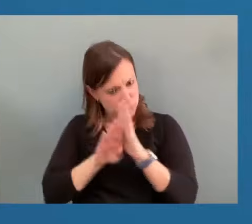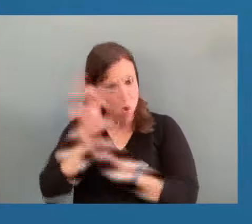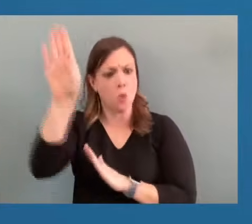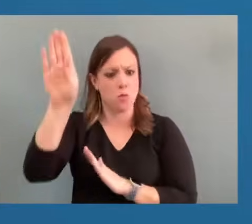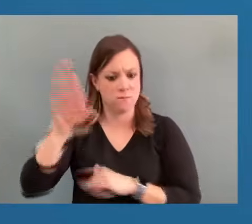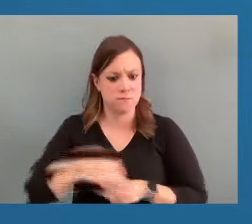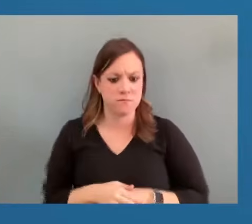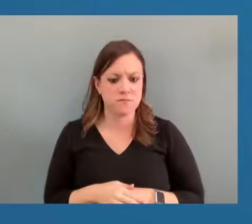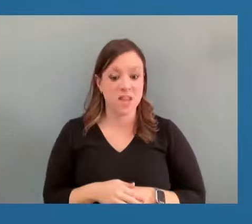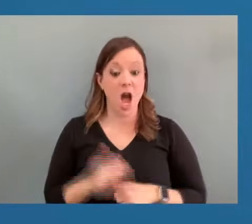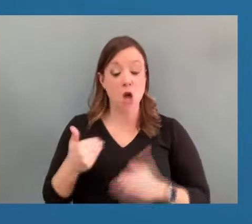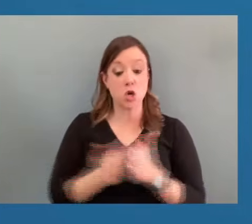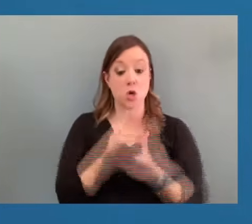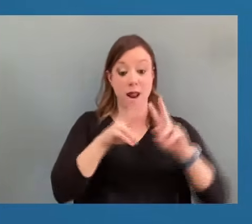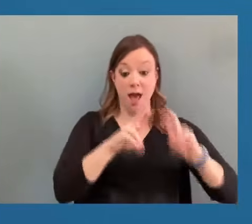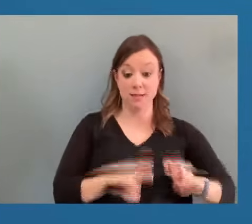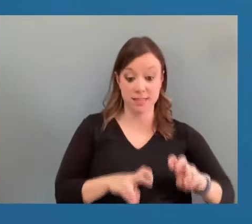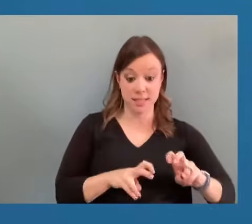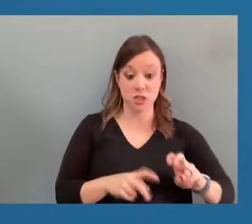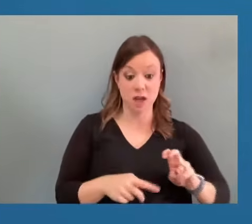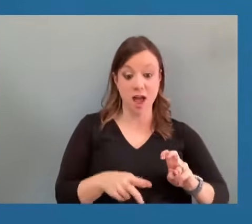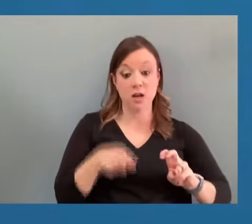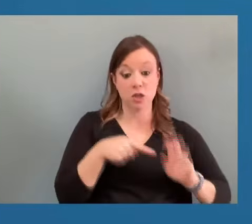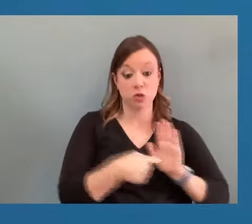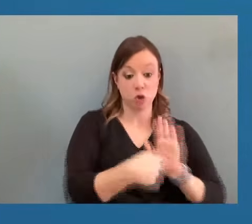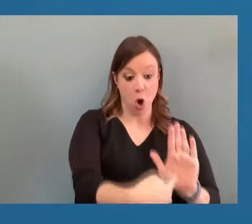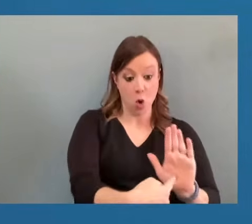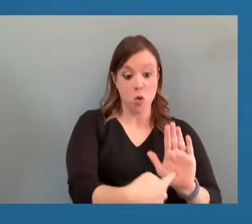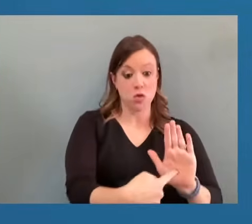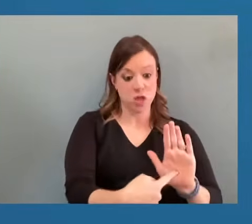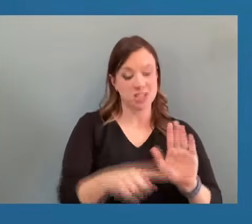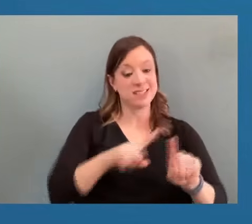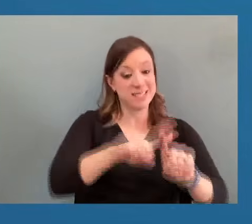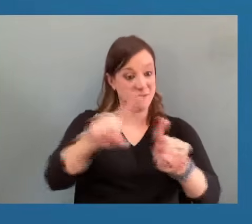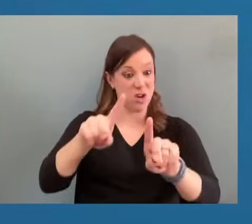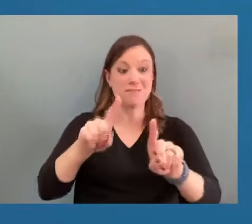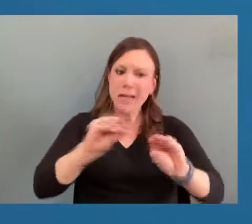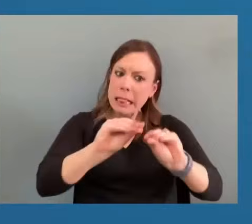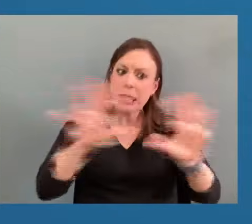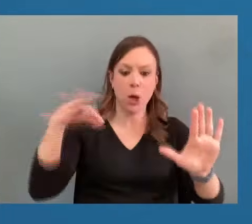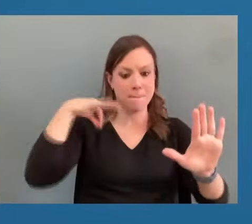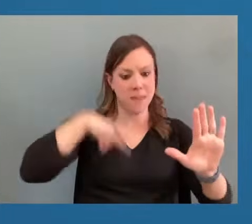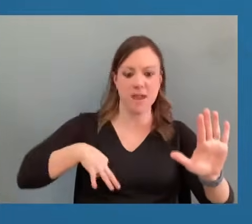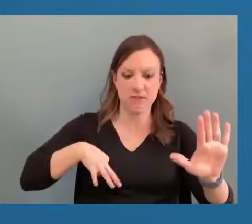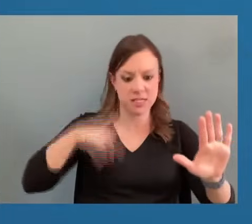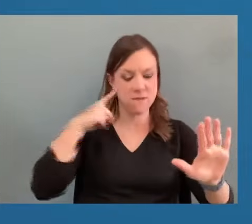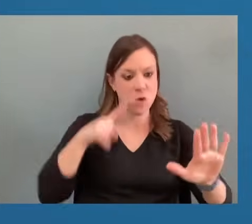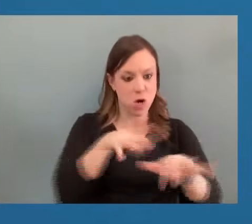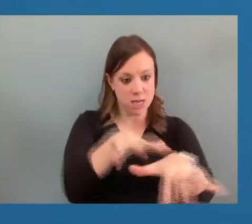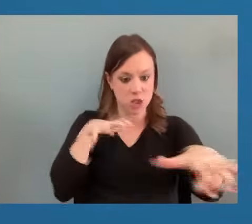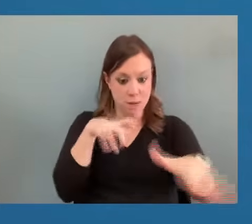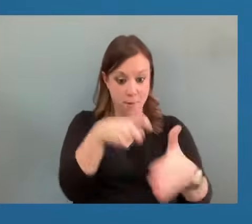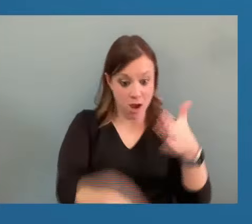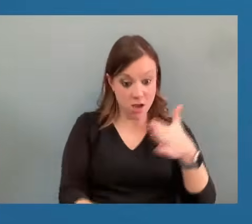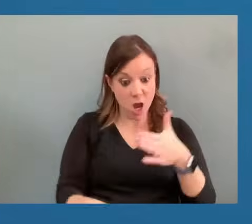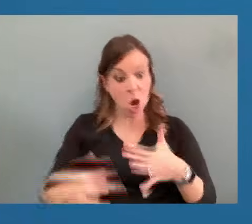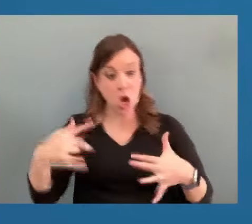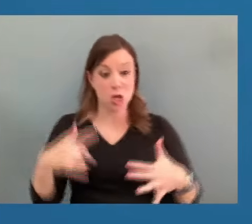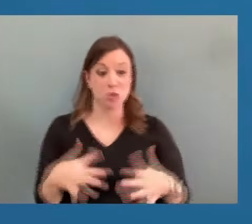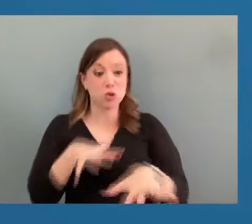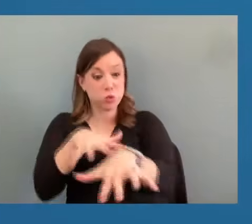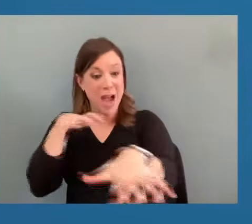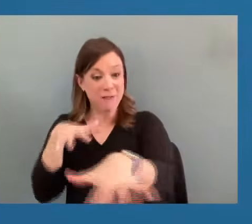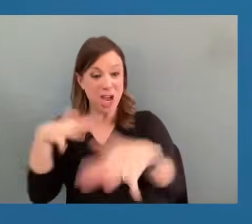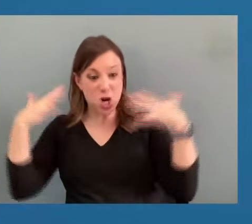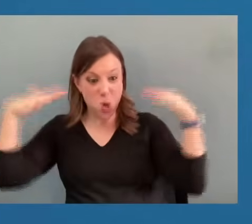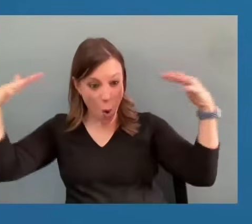of congestion pricing, some of which the governor announced earlier today. Traffic noise complaints are down, much more than inside the zone